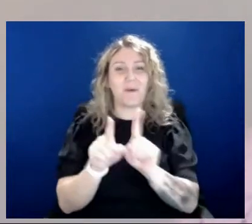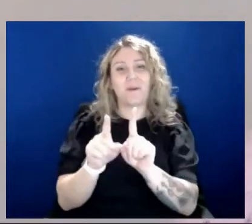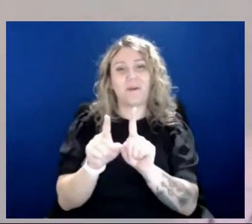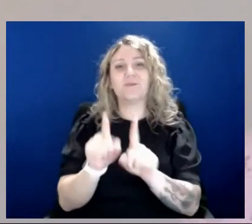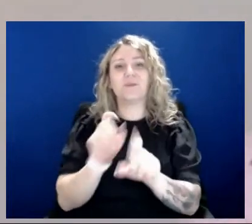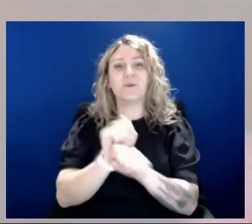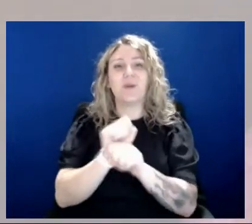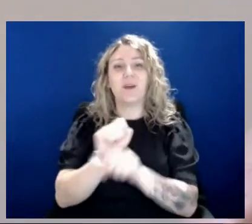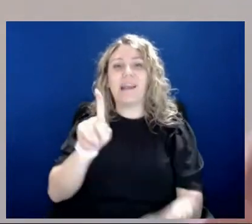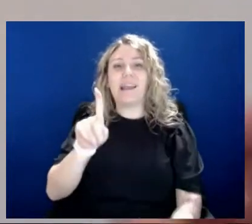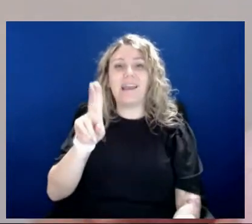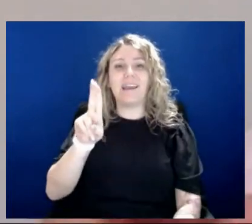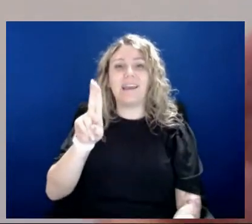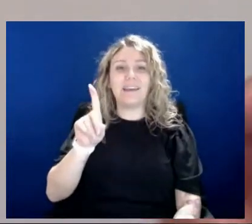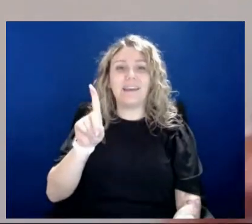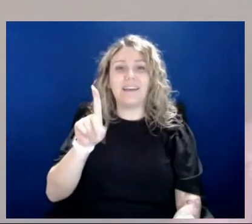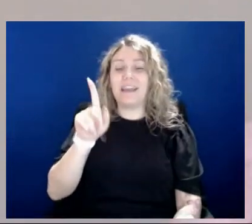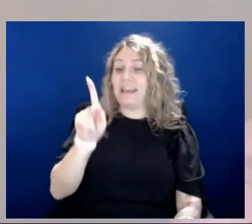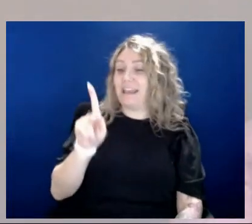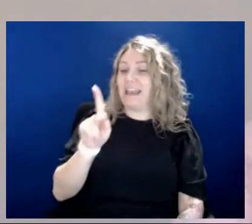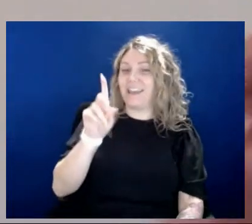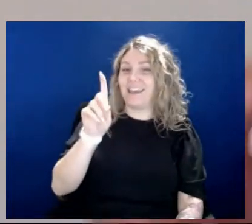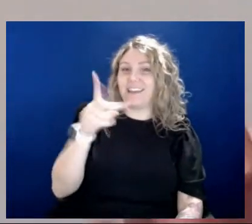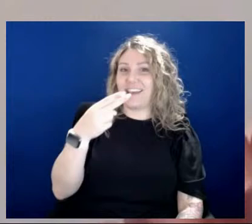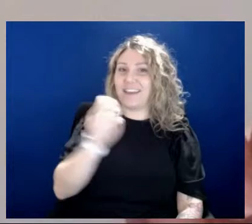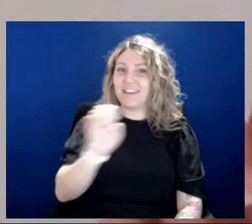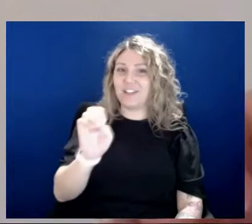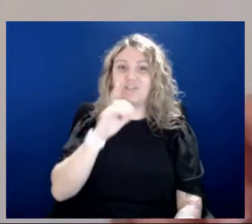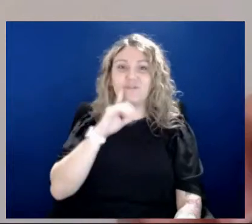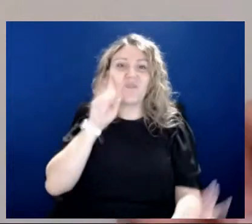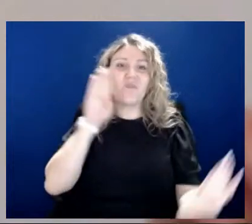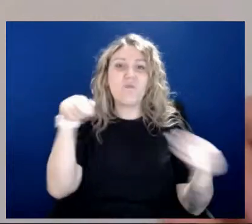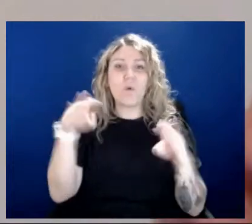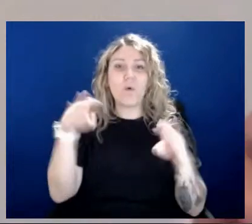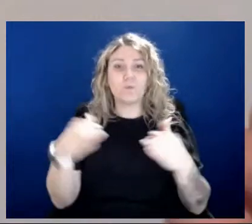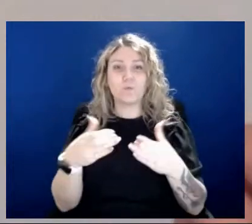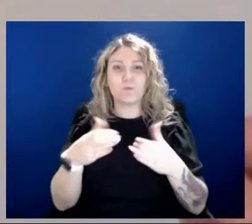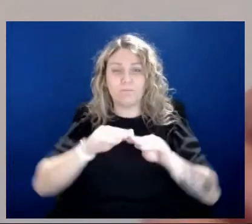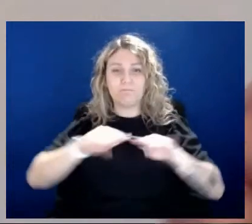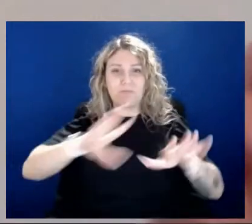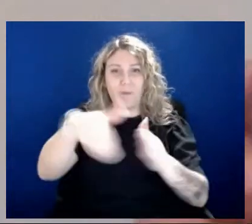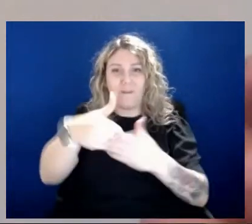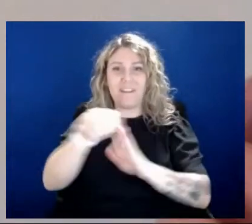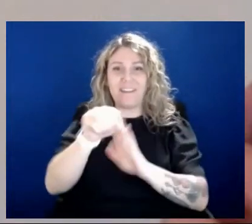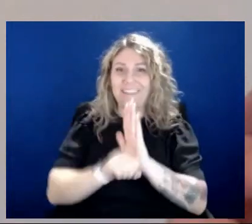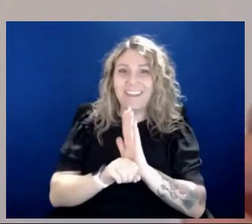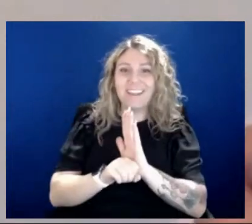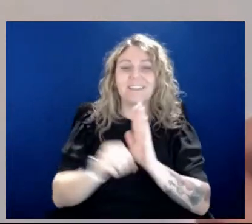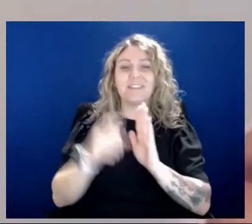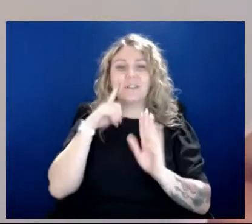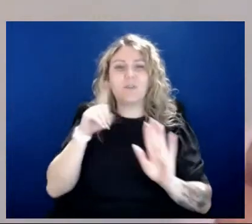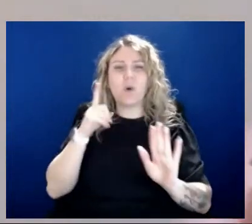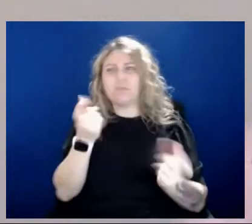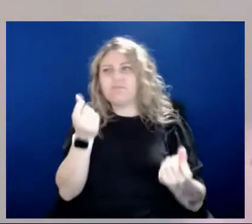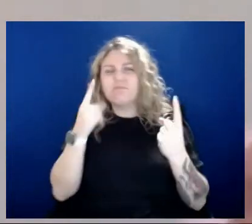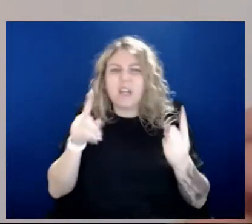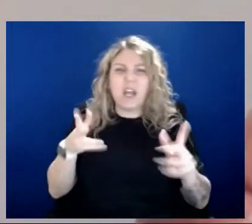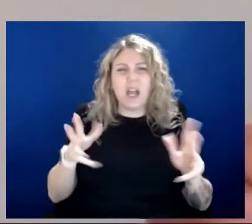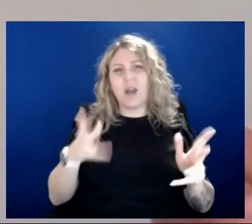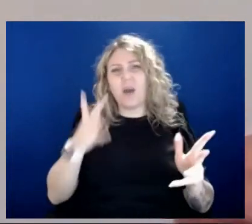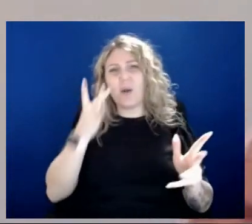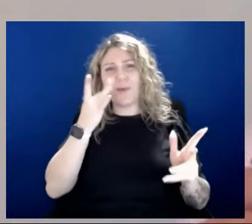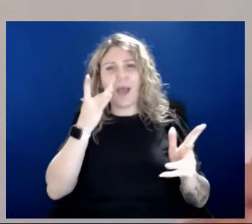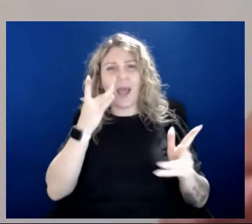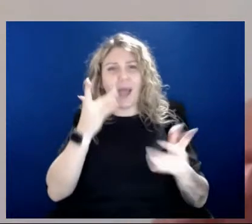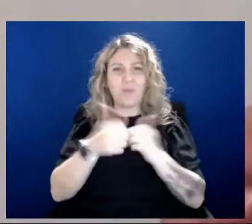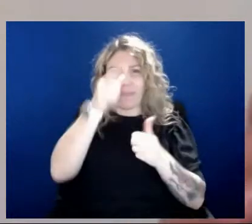KDHE to do focus groups across the state to understand what was the hesitancy among